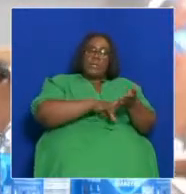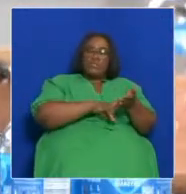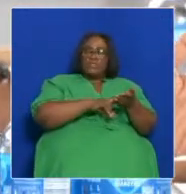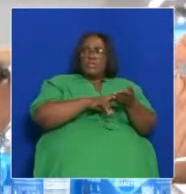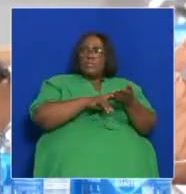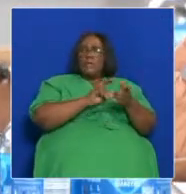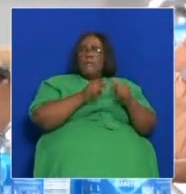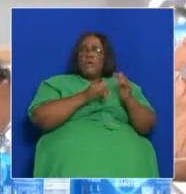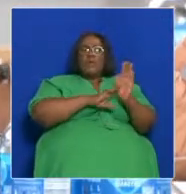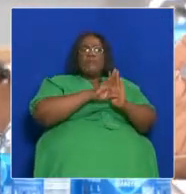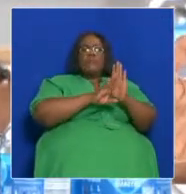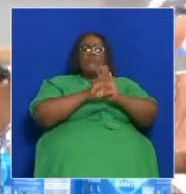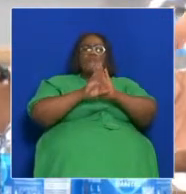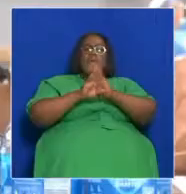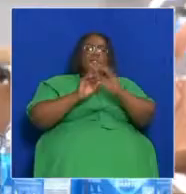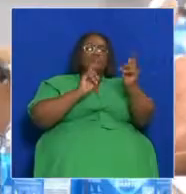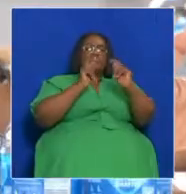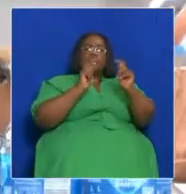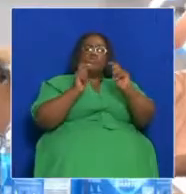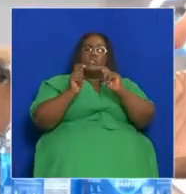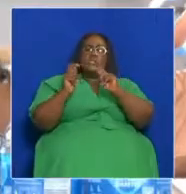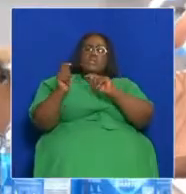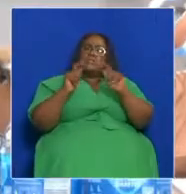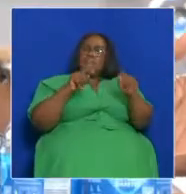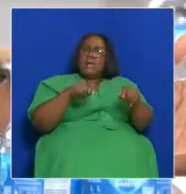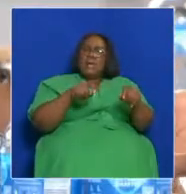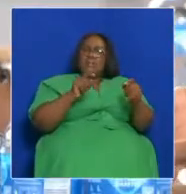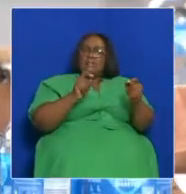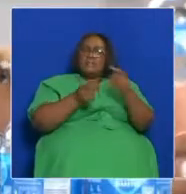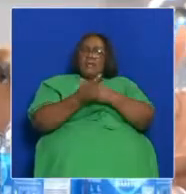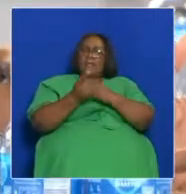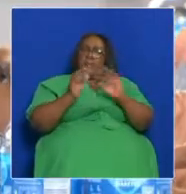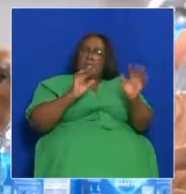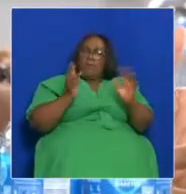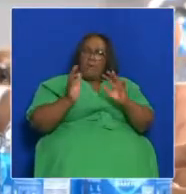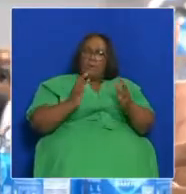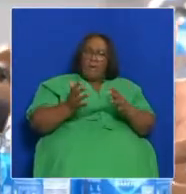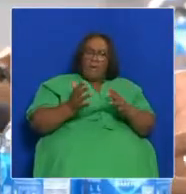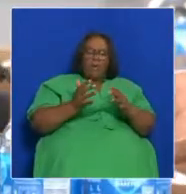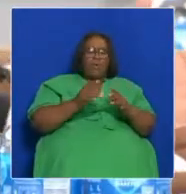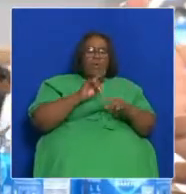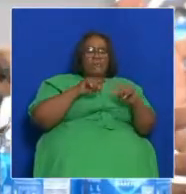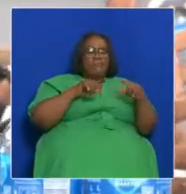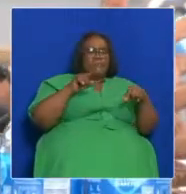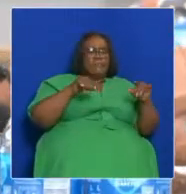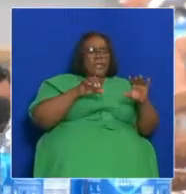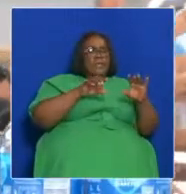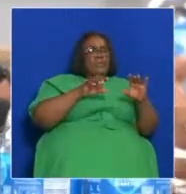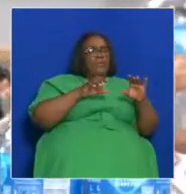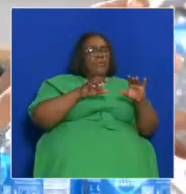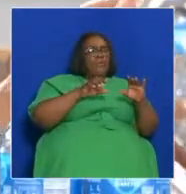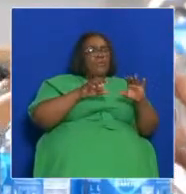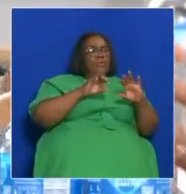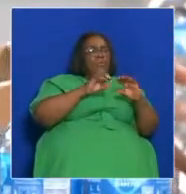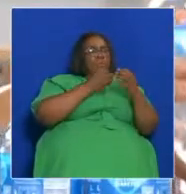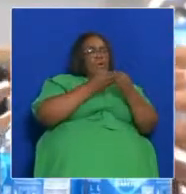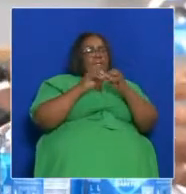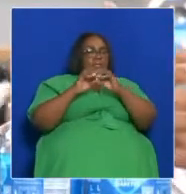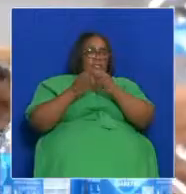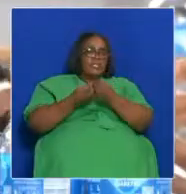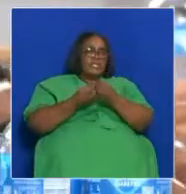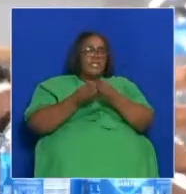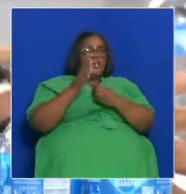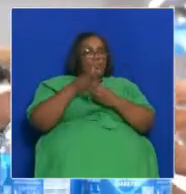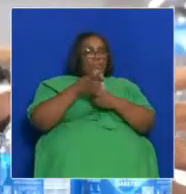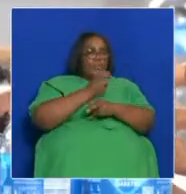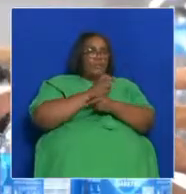improvements, changes need to be done to the organization. So we are going to have to grapple with how did